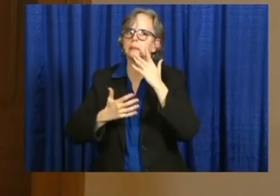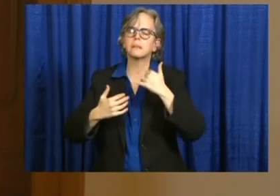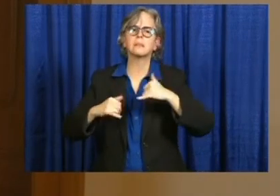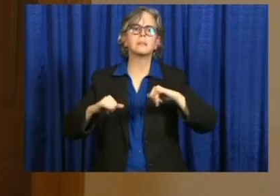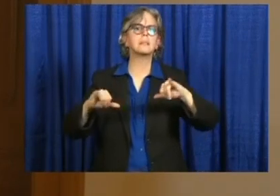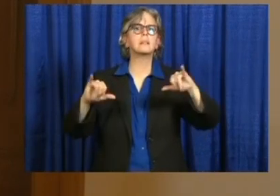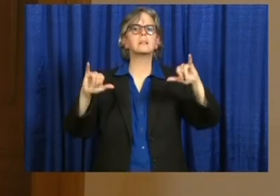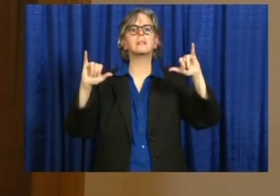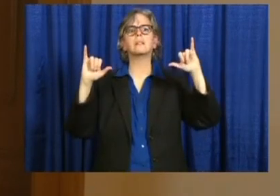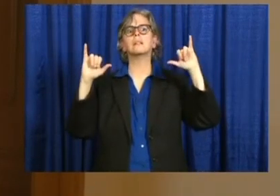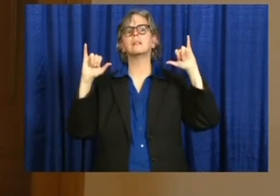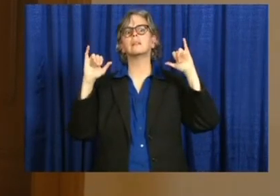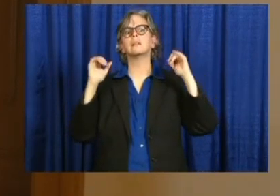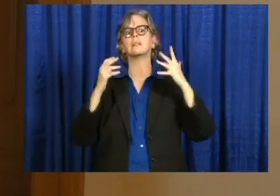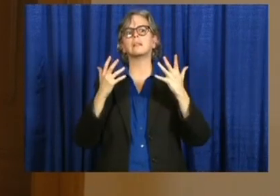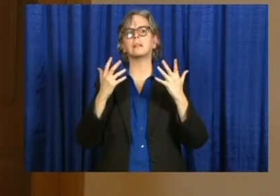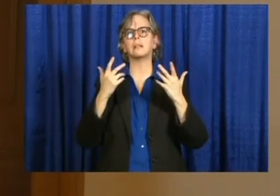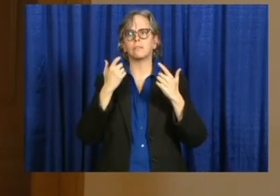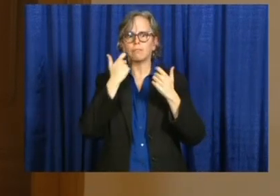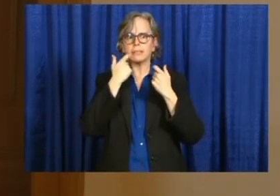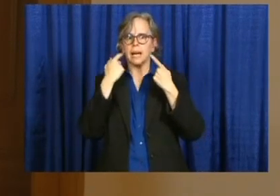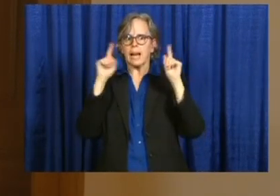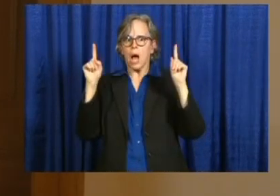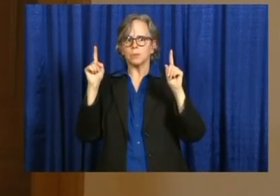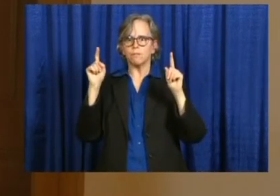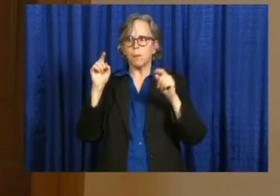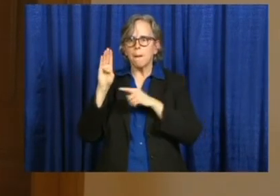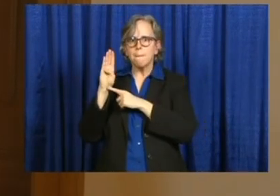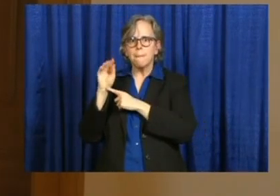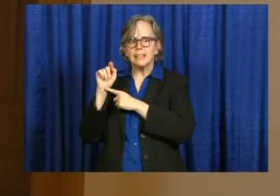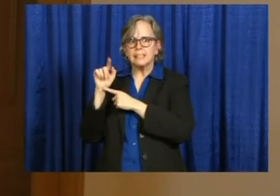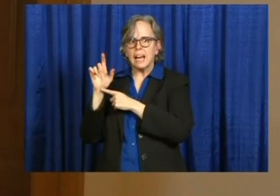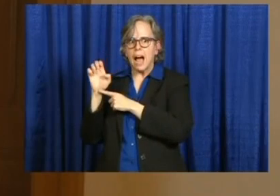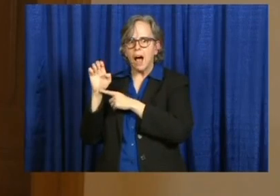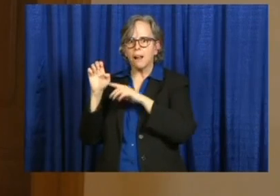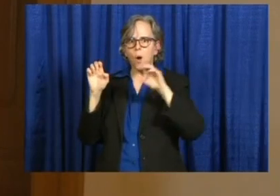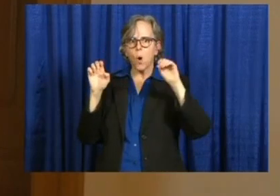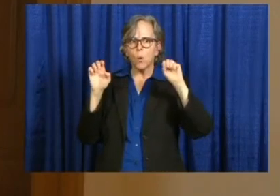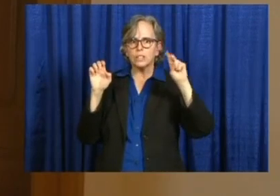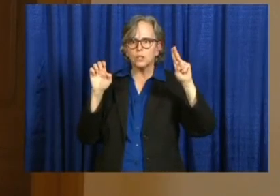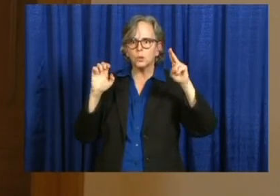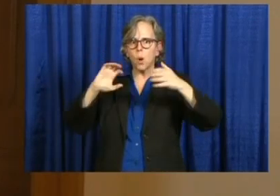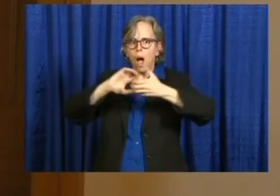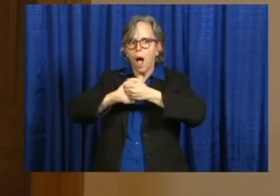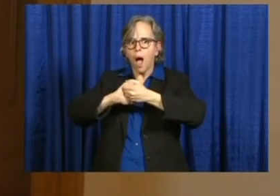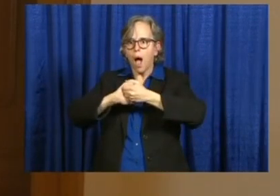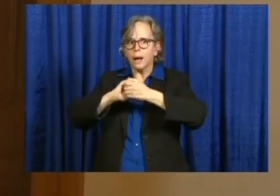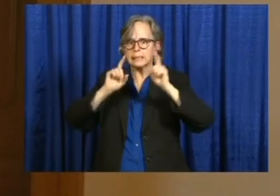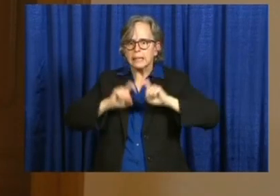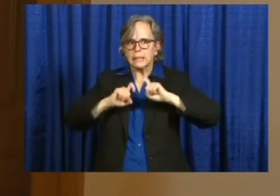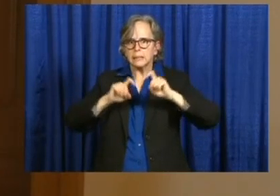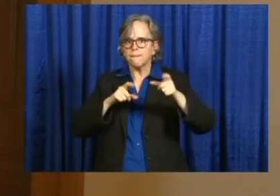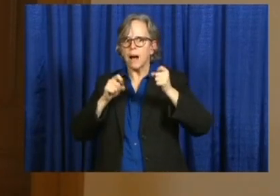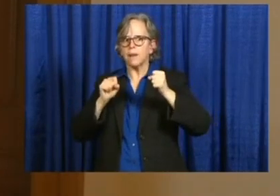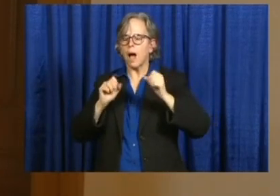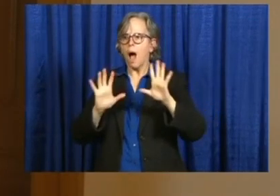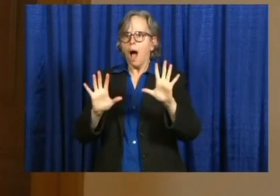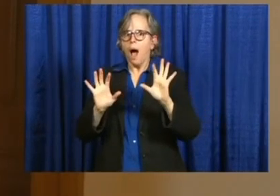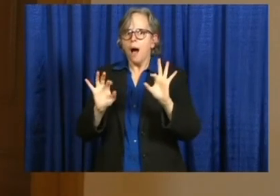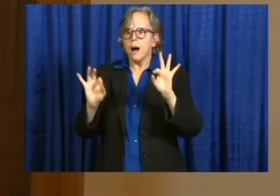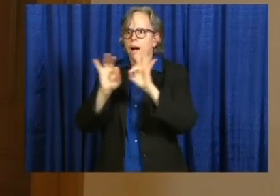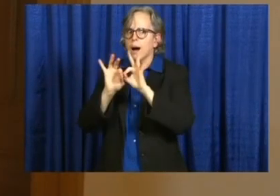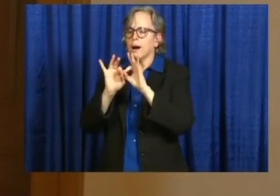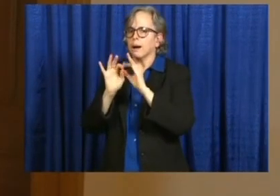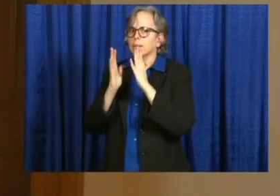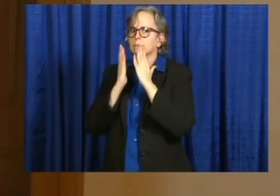working on making our testing faster, and that's so important because the sooner we can turn that knowledge around, the better we are. But